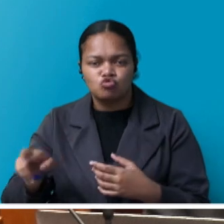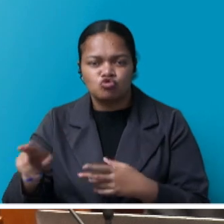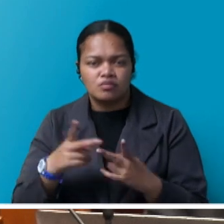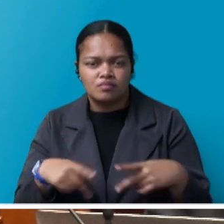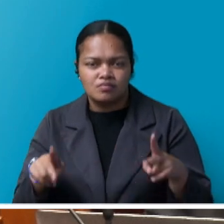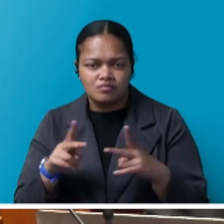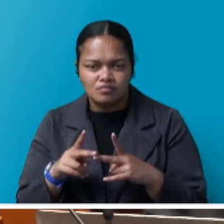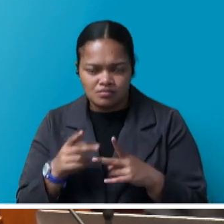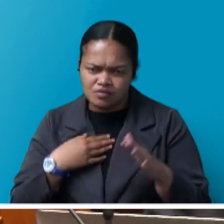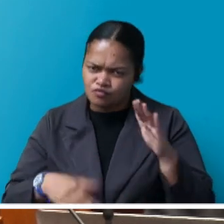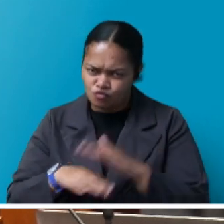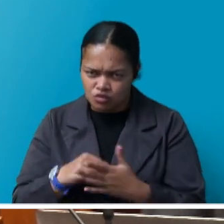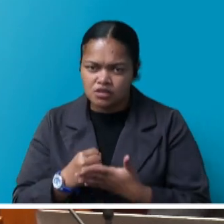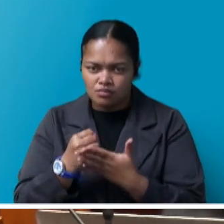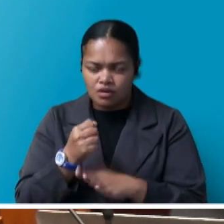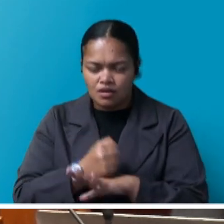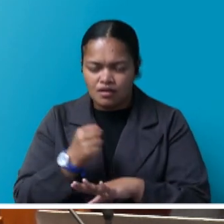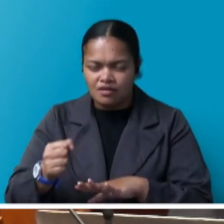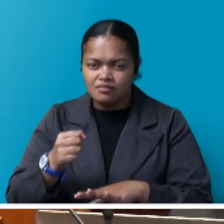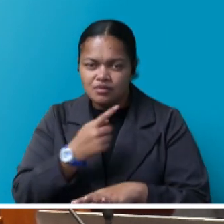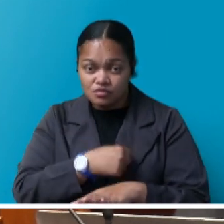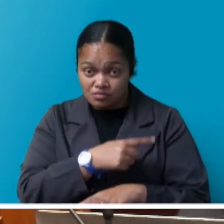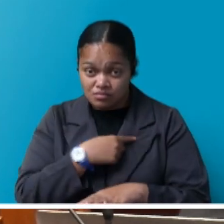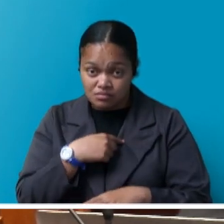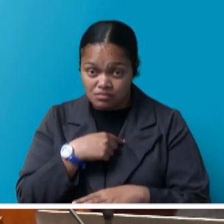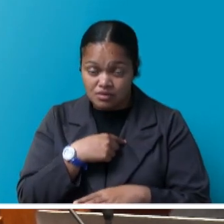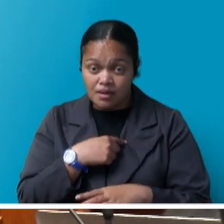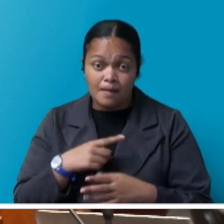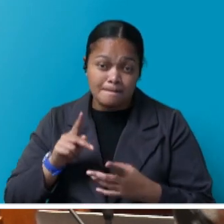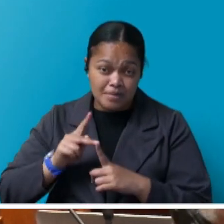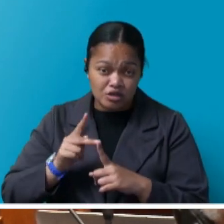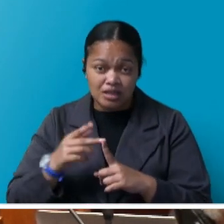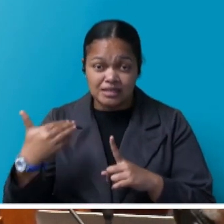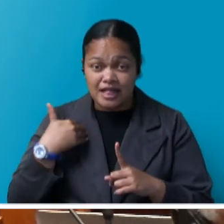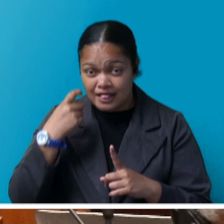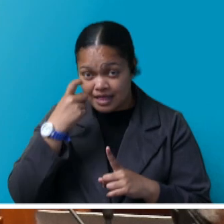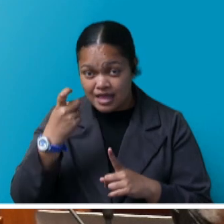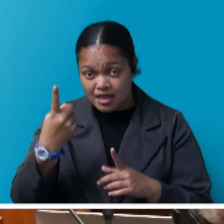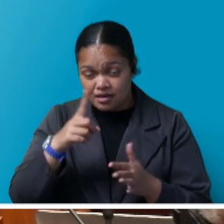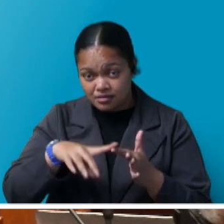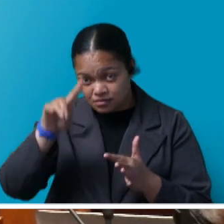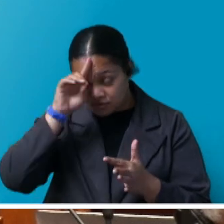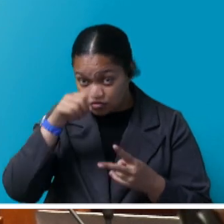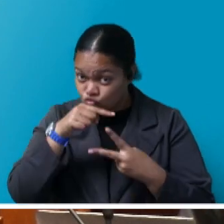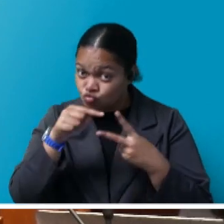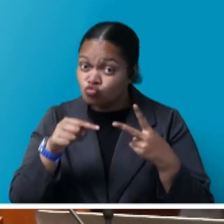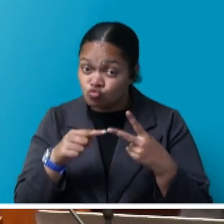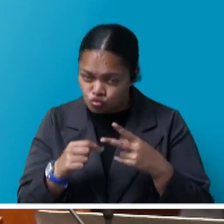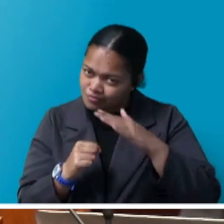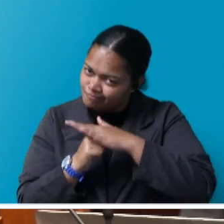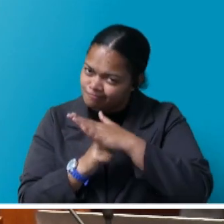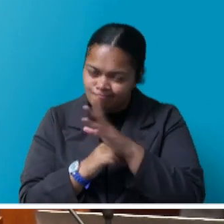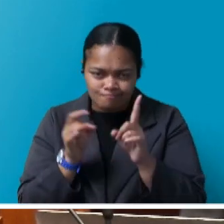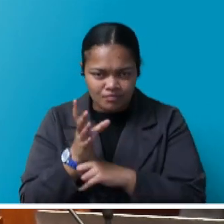I fully support the government's commitment to prioritizing healthcare and education, Mr. Speaker, sir, as these are two fundamental pillars